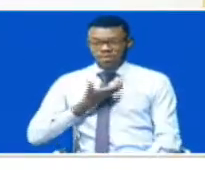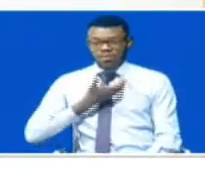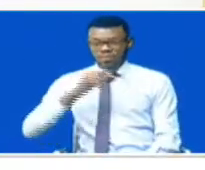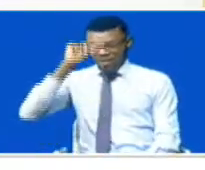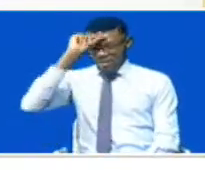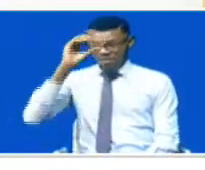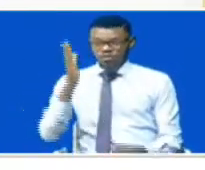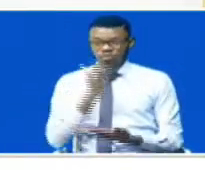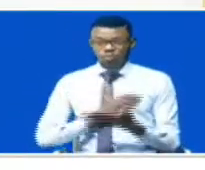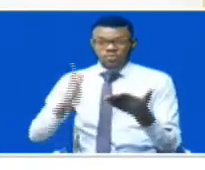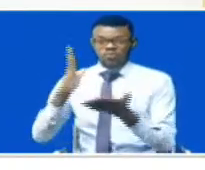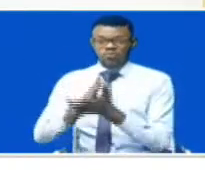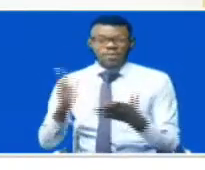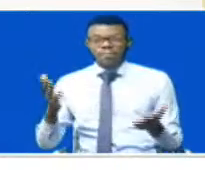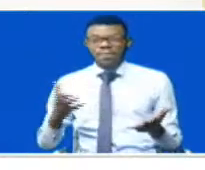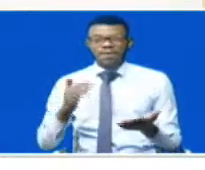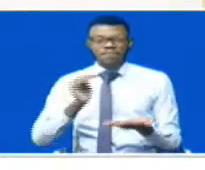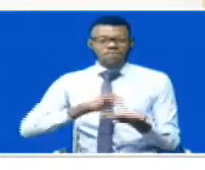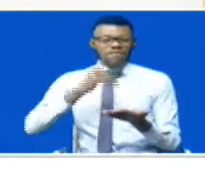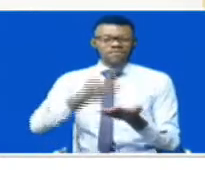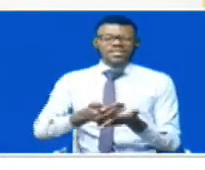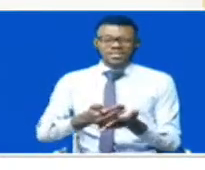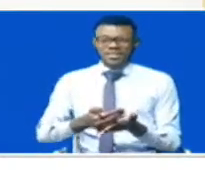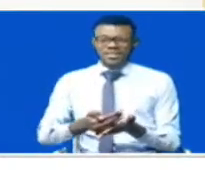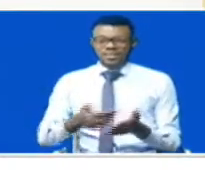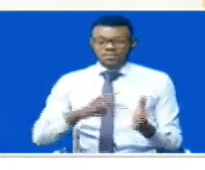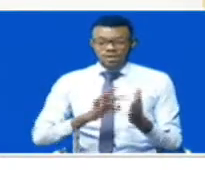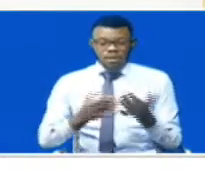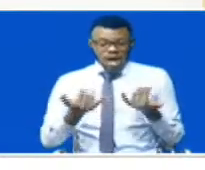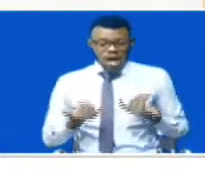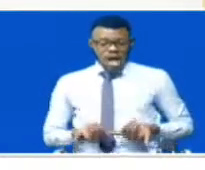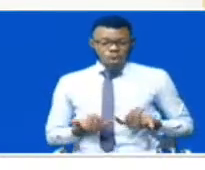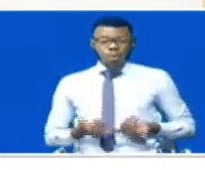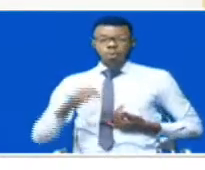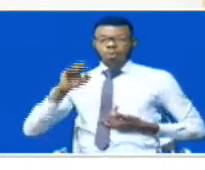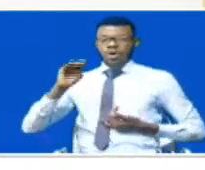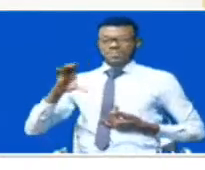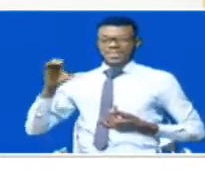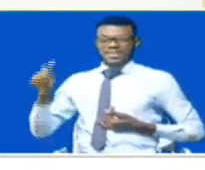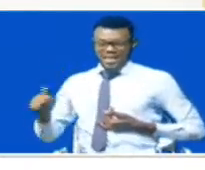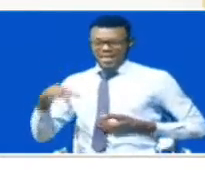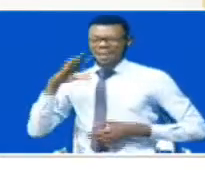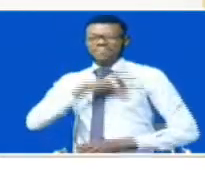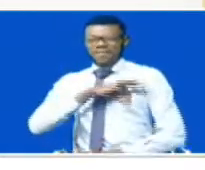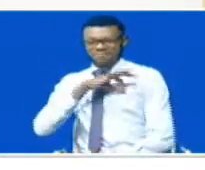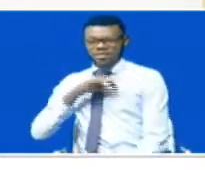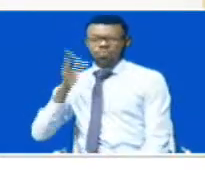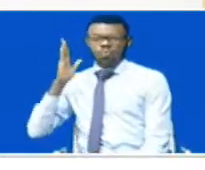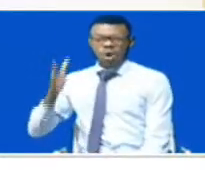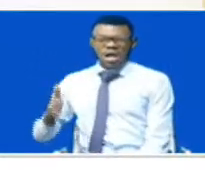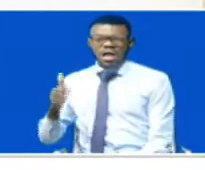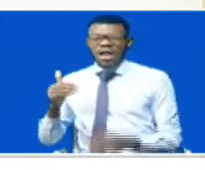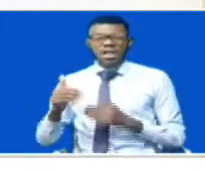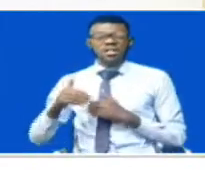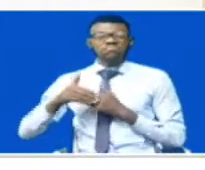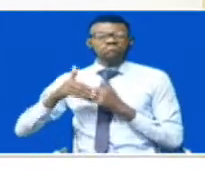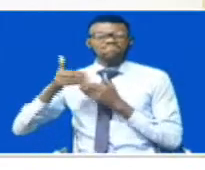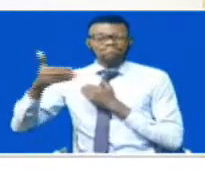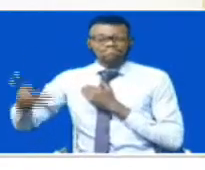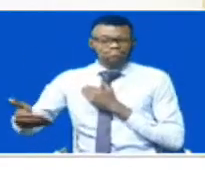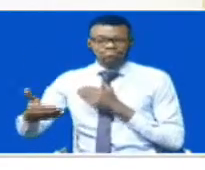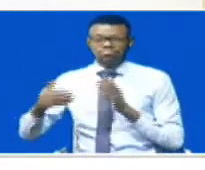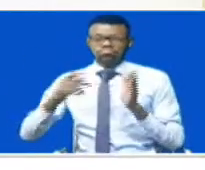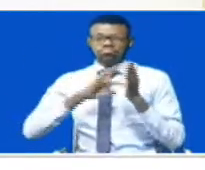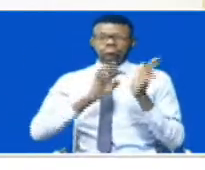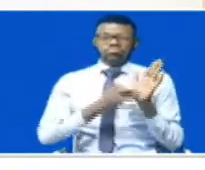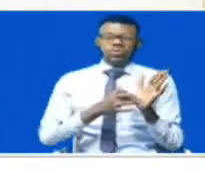Governors can only take for the current county assembly. So going forward, there's got